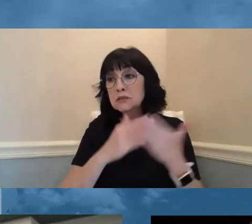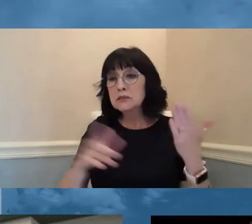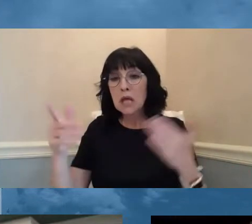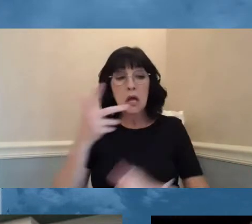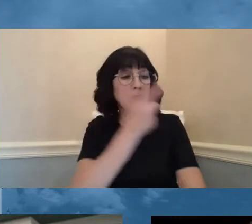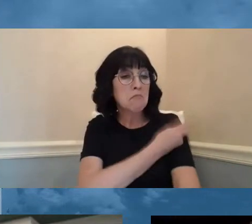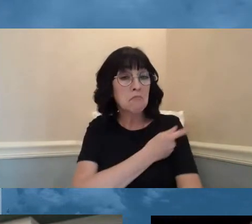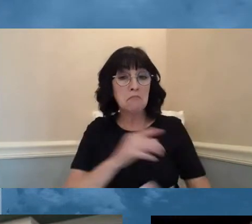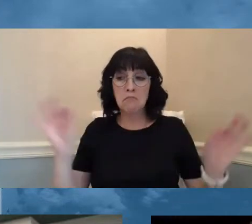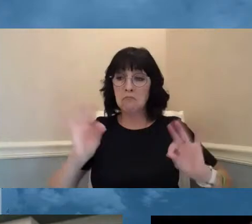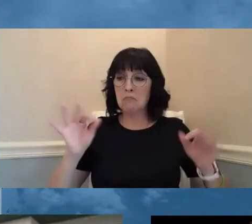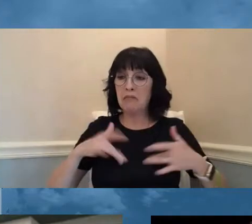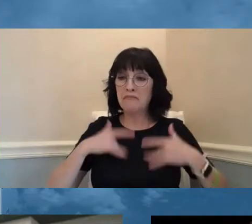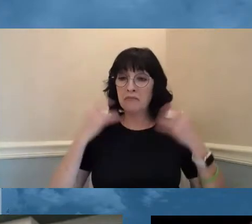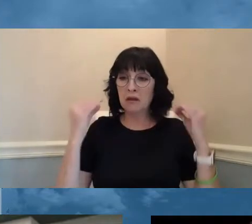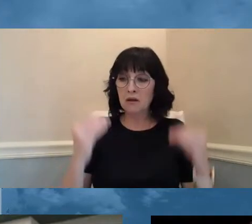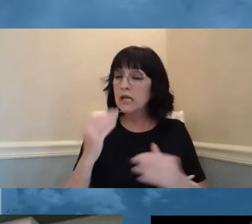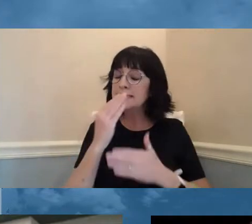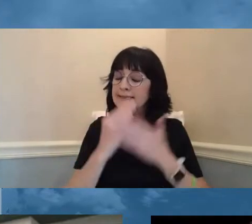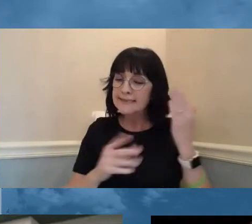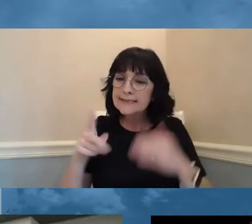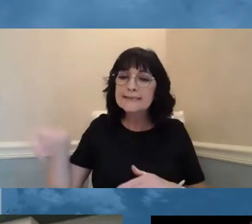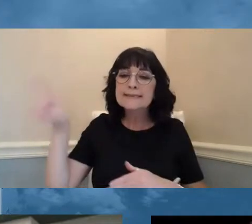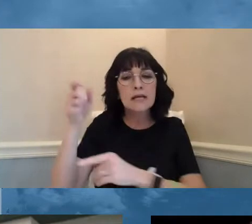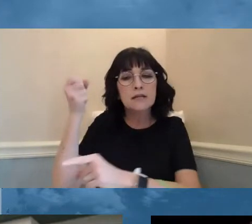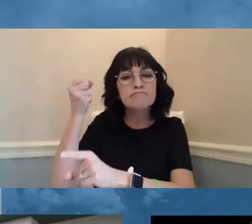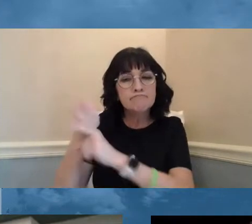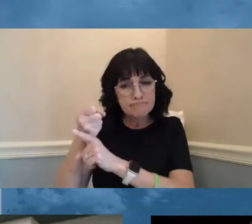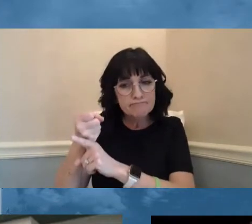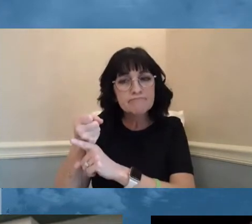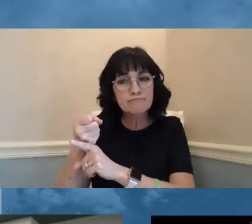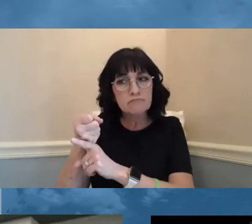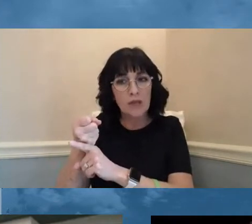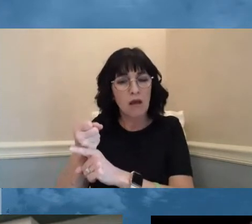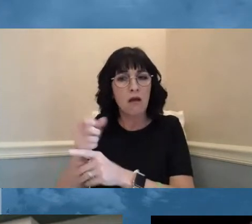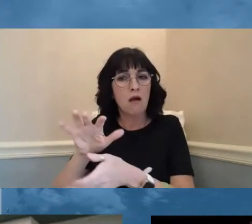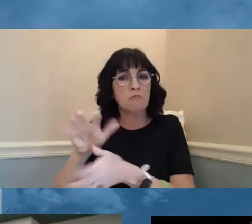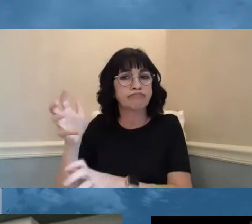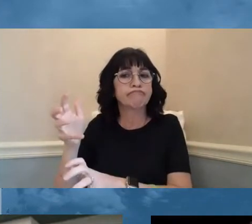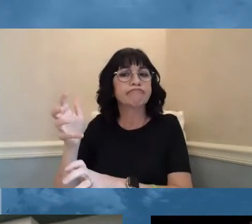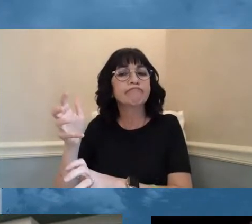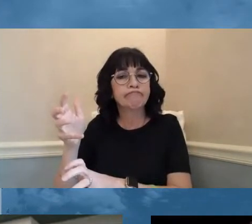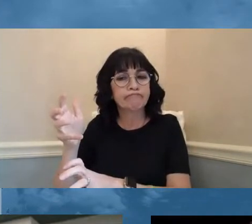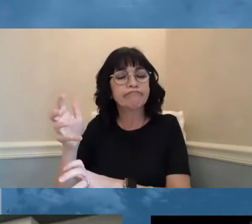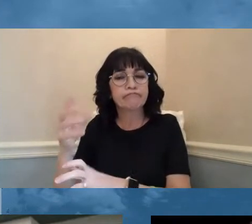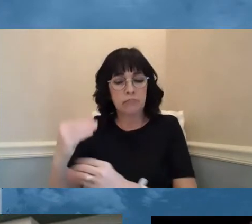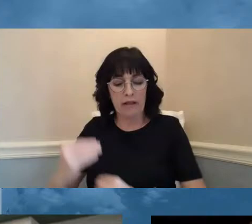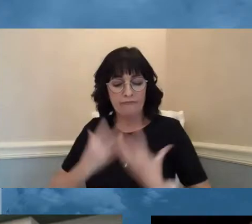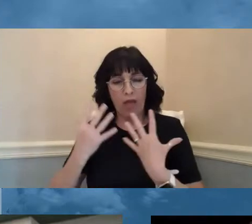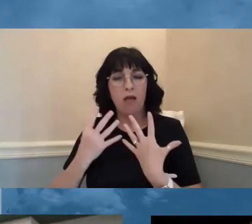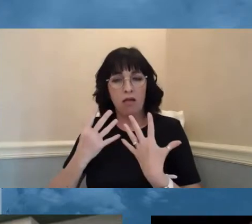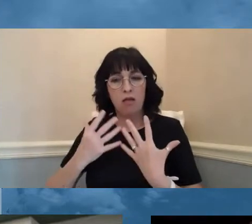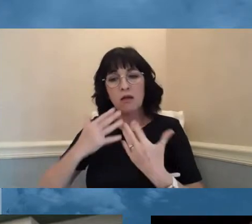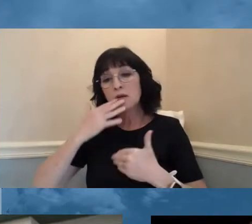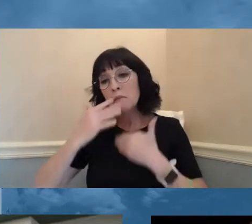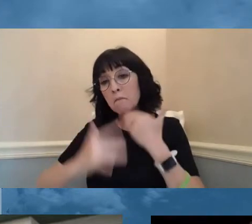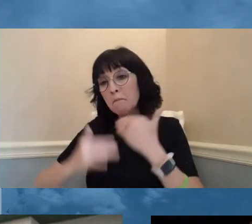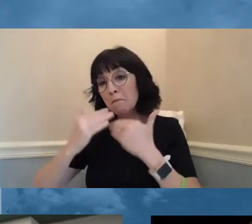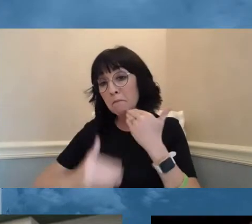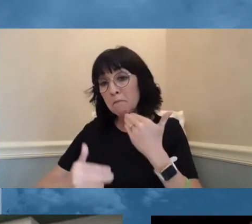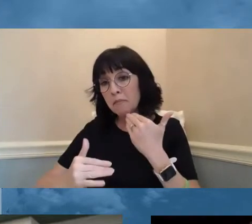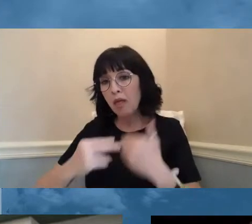it is likely to be attributed to this Johnson & Johnson vaccine, but again, it is extremely rare. Now we